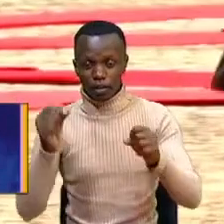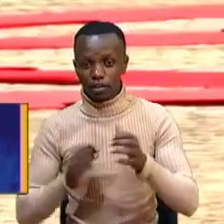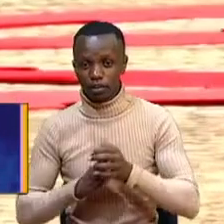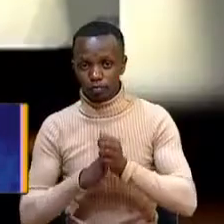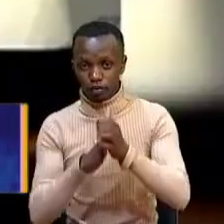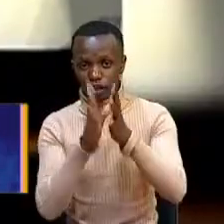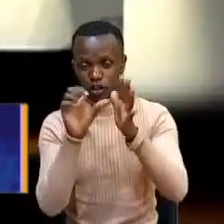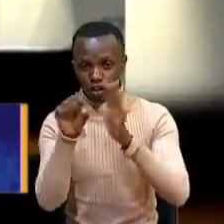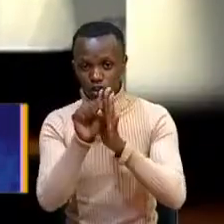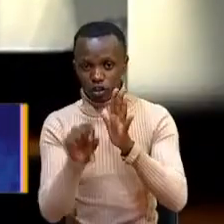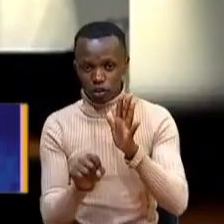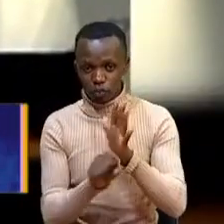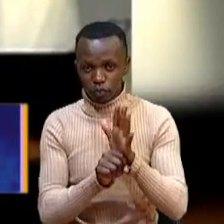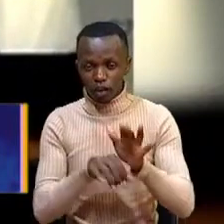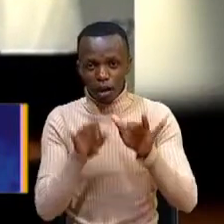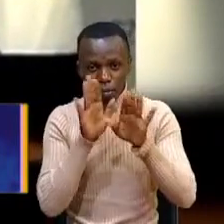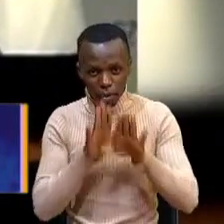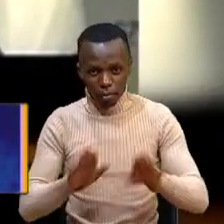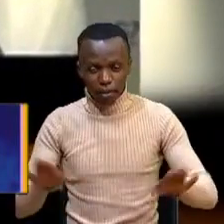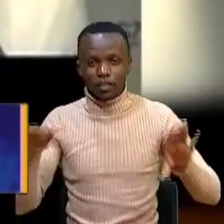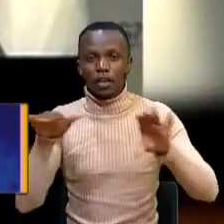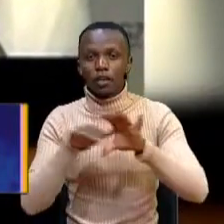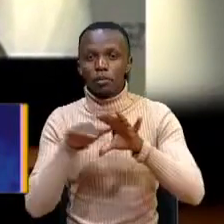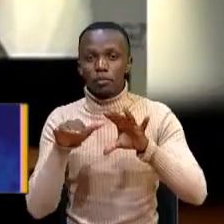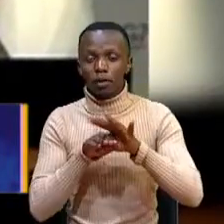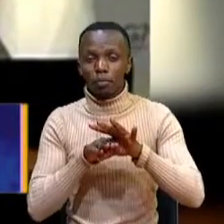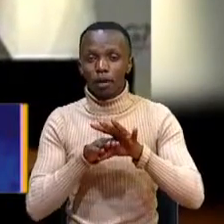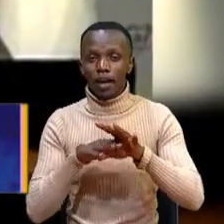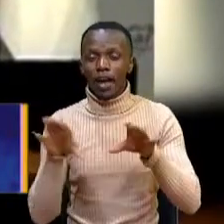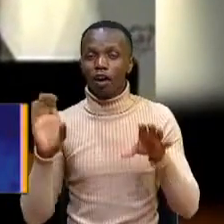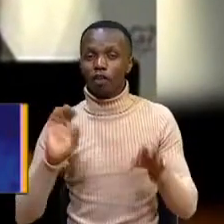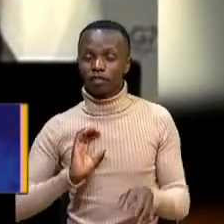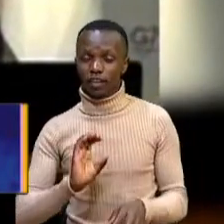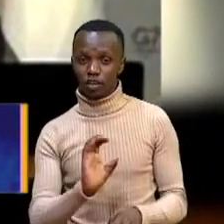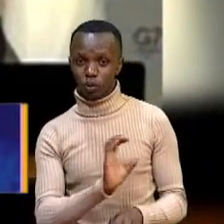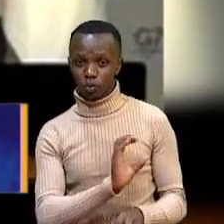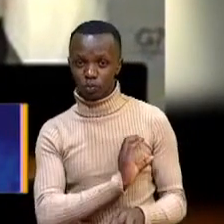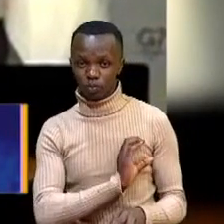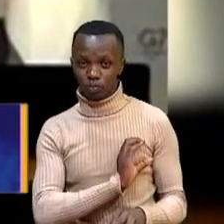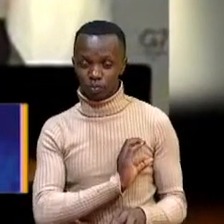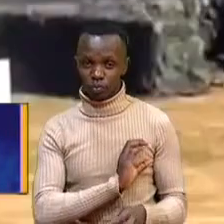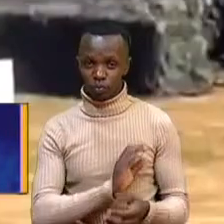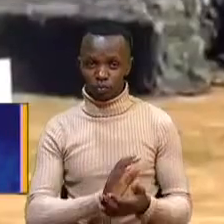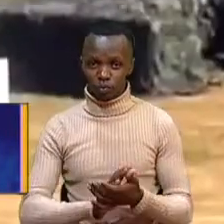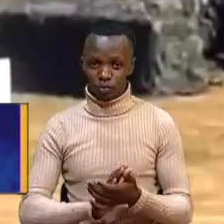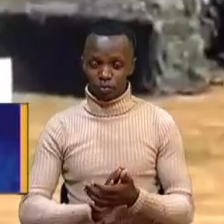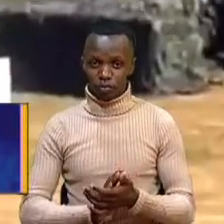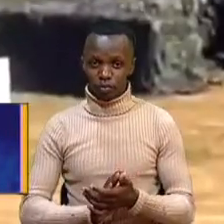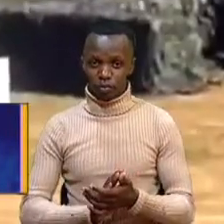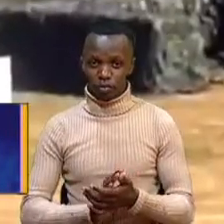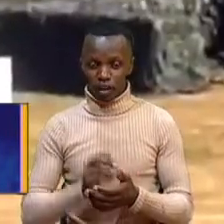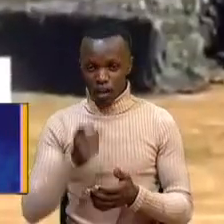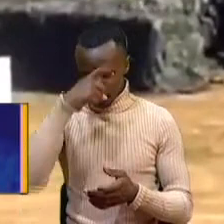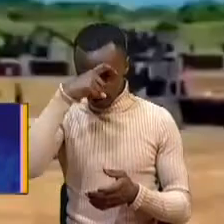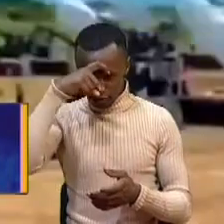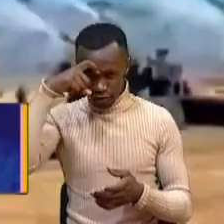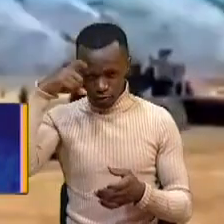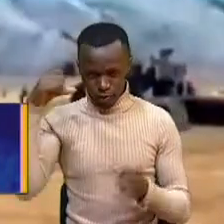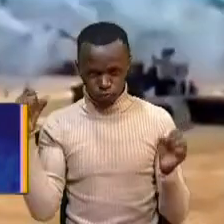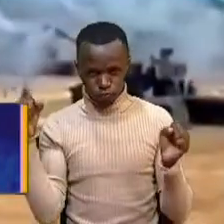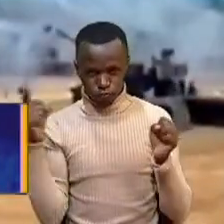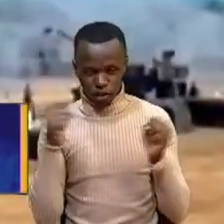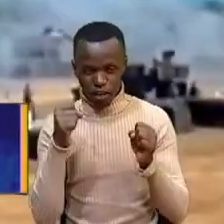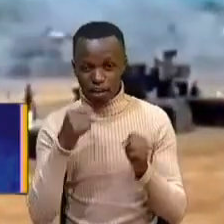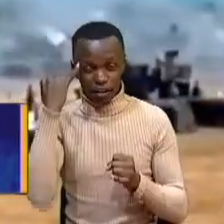mandate as a non-permanent member of the UN Security Council. Kishida warned last summer at a summit with Biden in